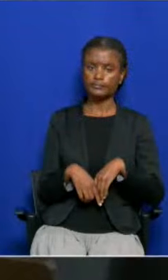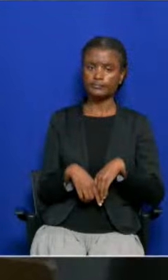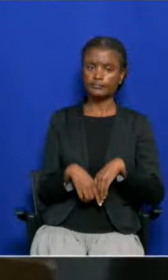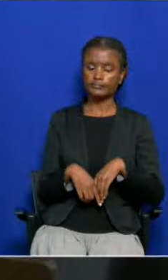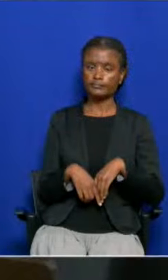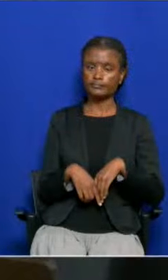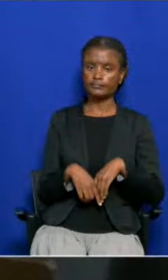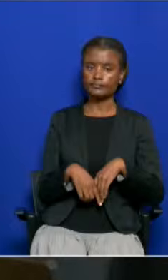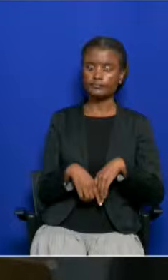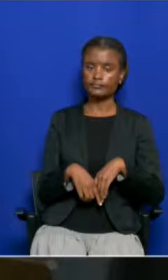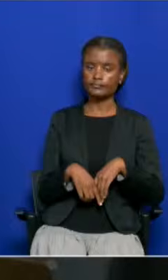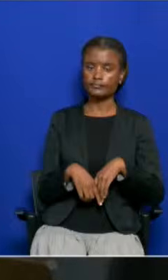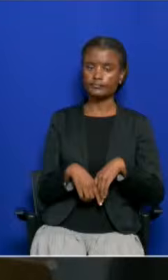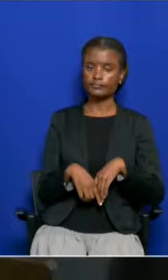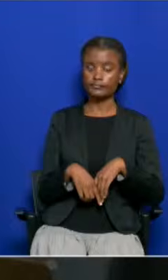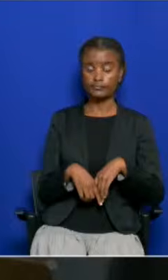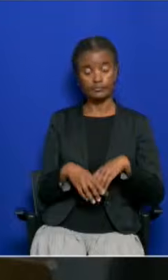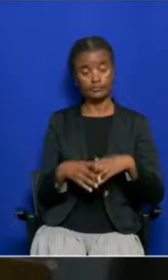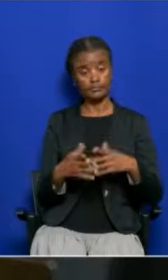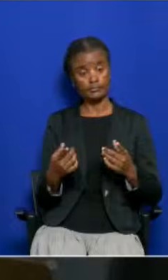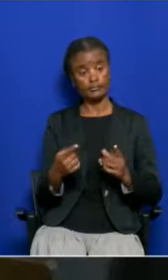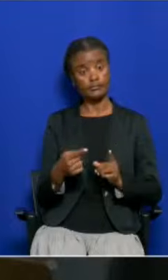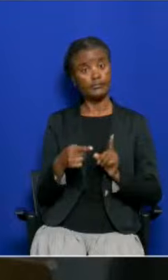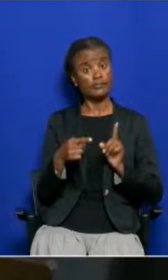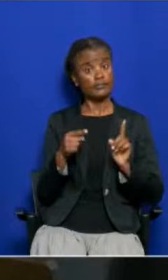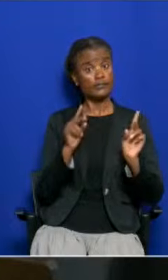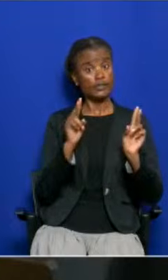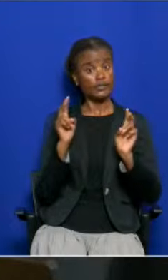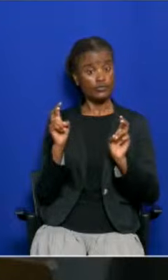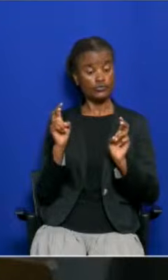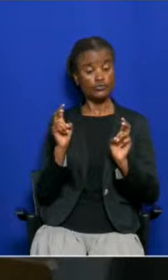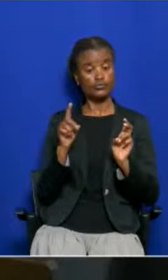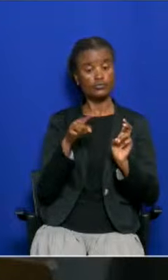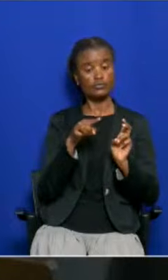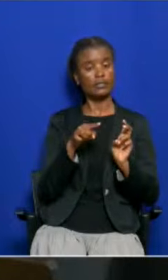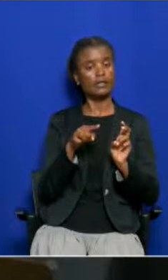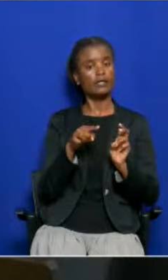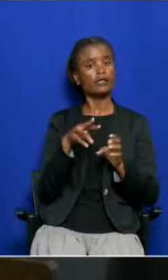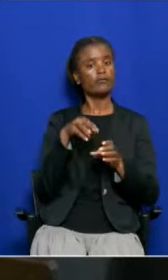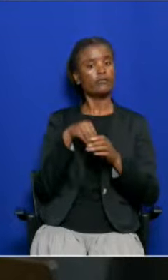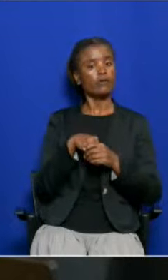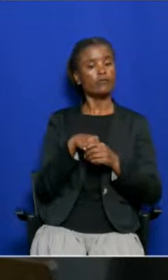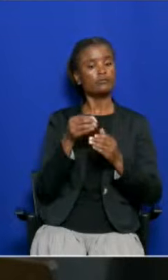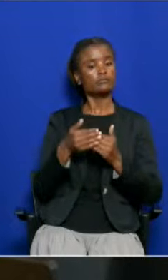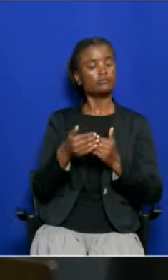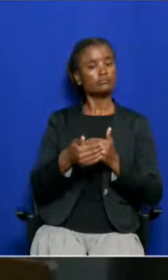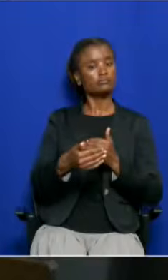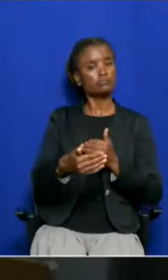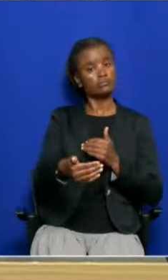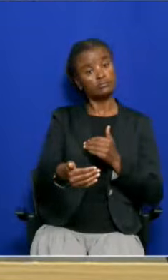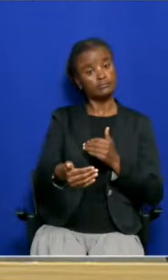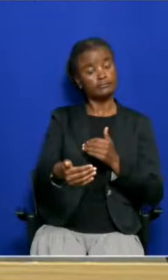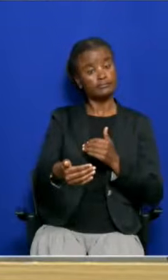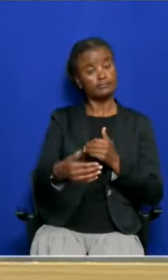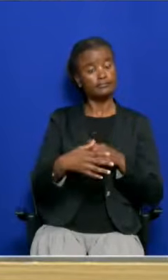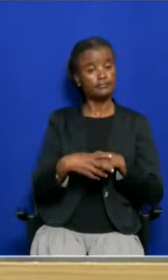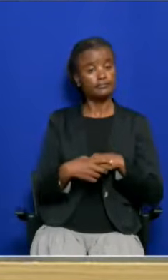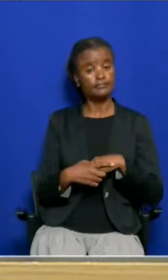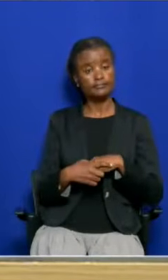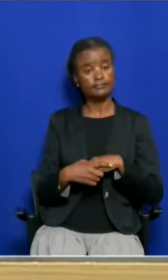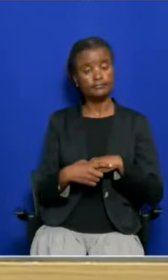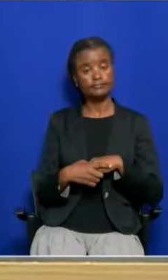did you have any involvement in this matter beyond that meeting with Mr. Sibanyoni?